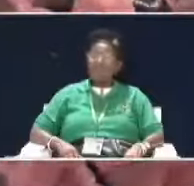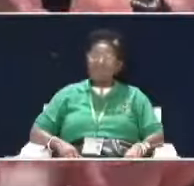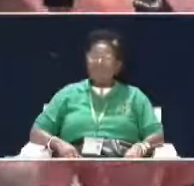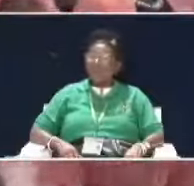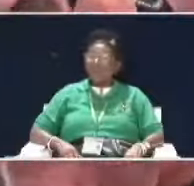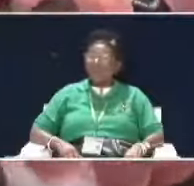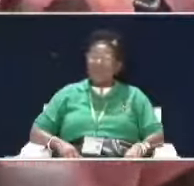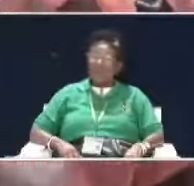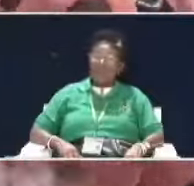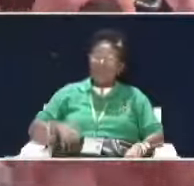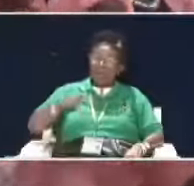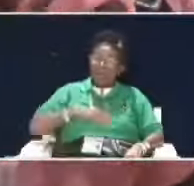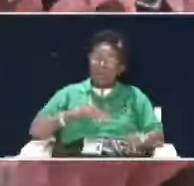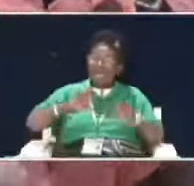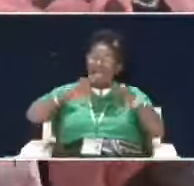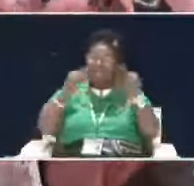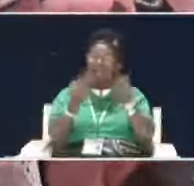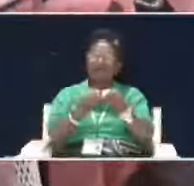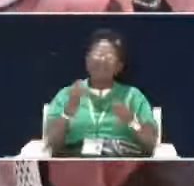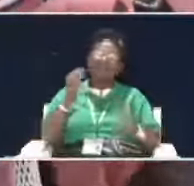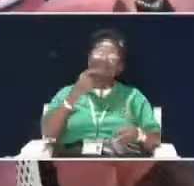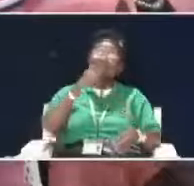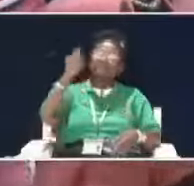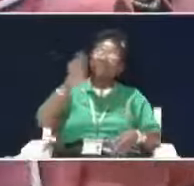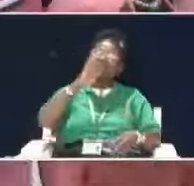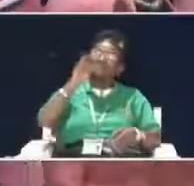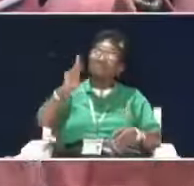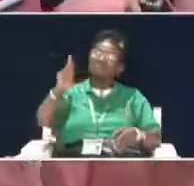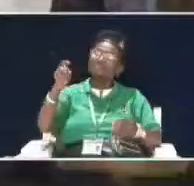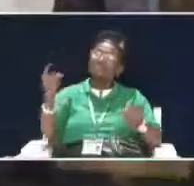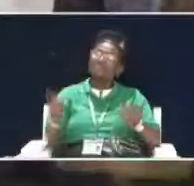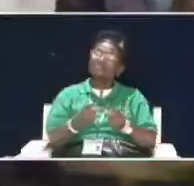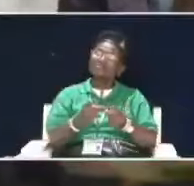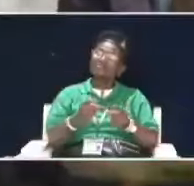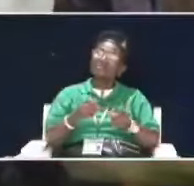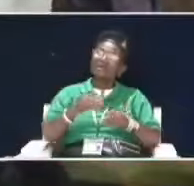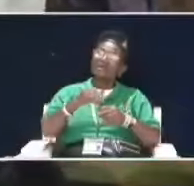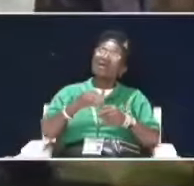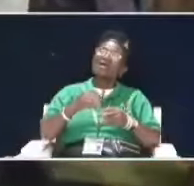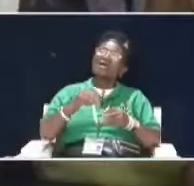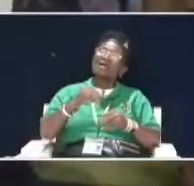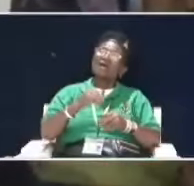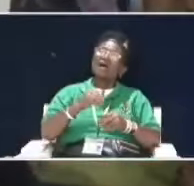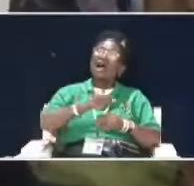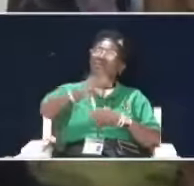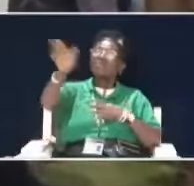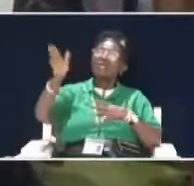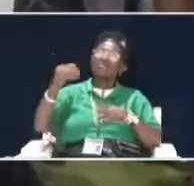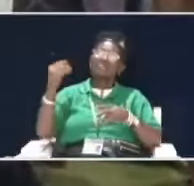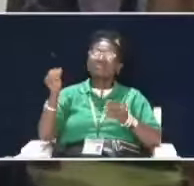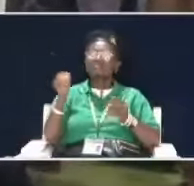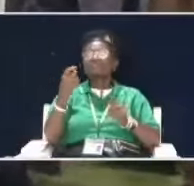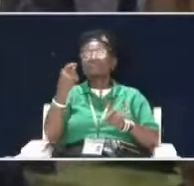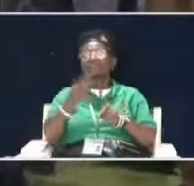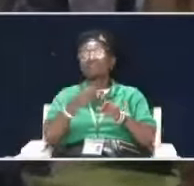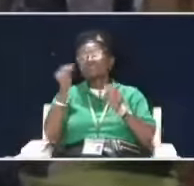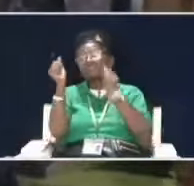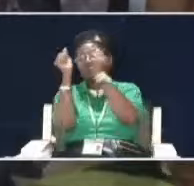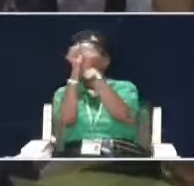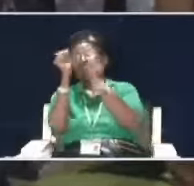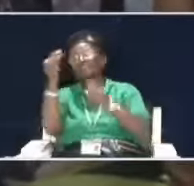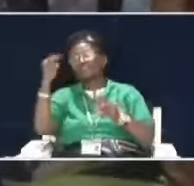My family must be repositioned away from the bondage of the